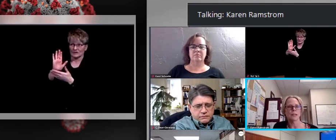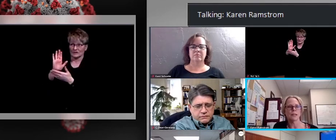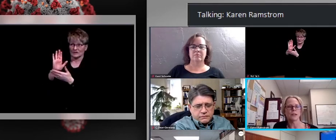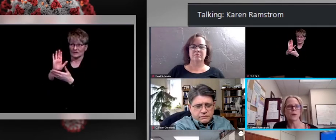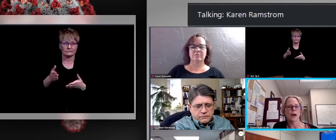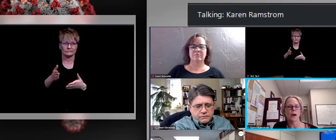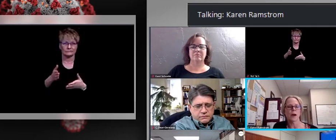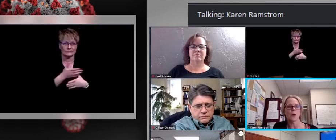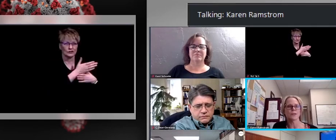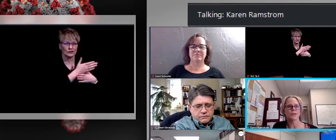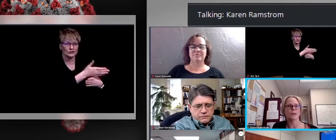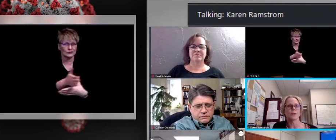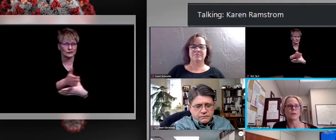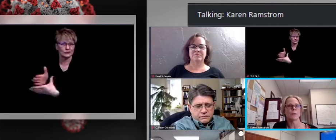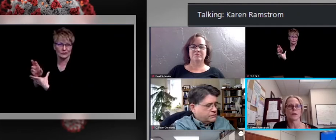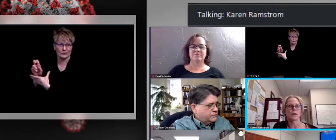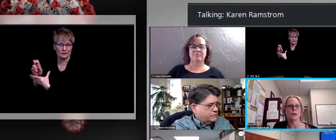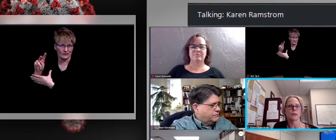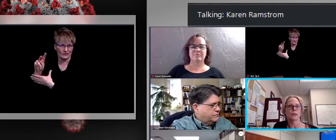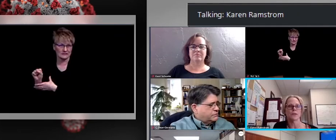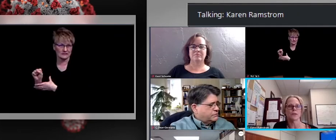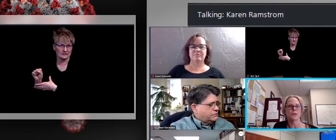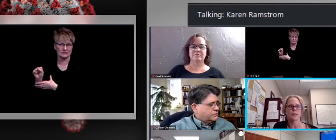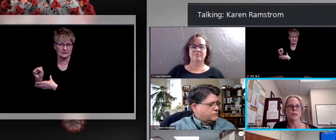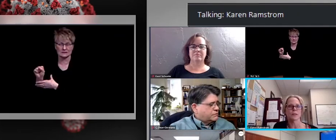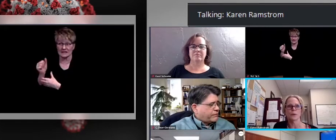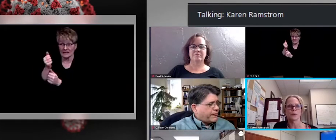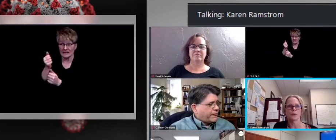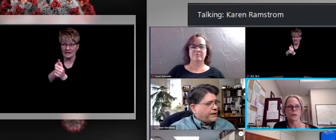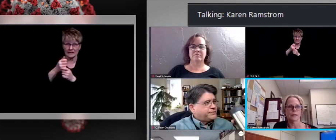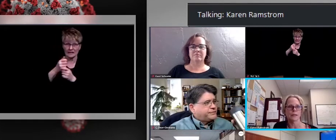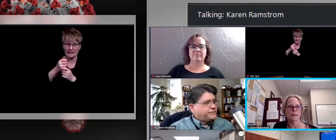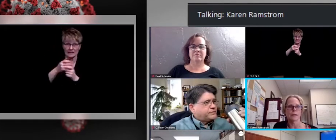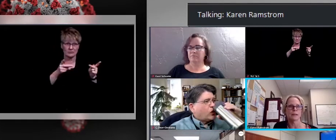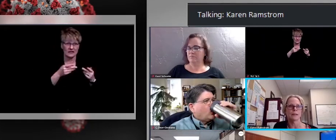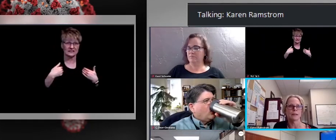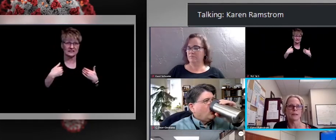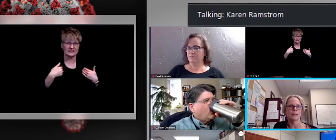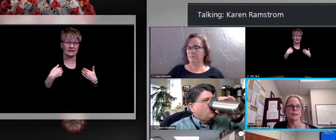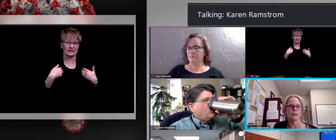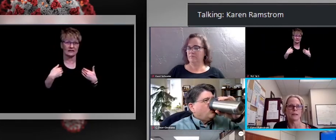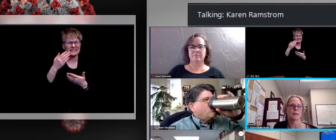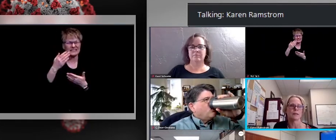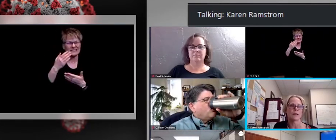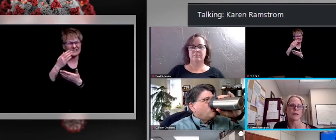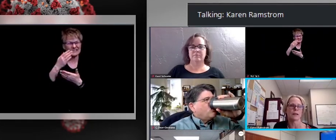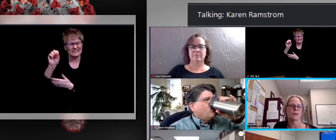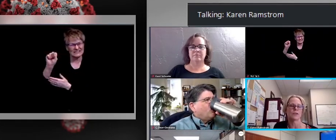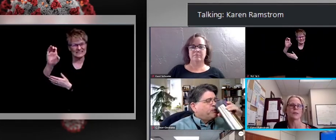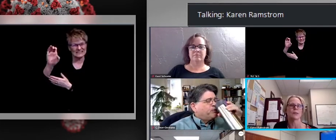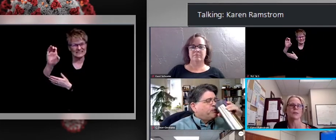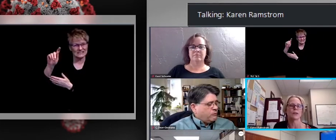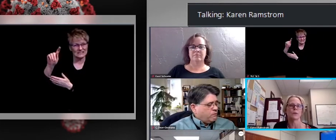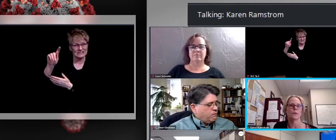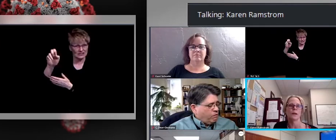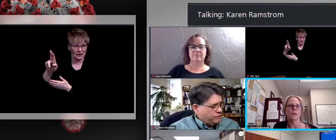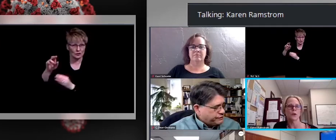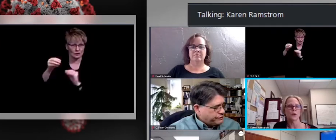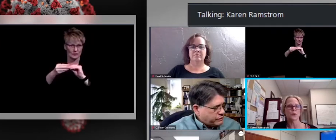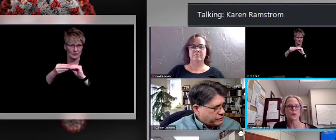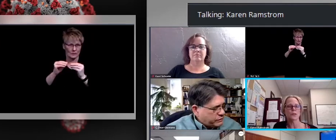could see, you know, how our sector numbers, our healthcare workers, that was how we were initially allocated. And then it went to age-based allocations. And